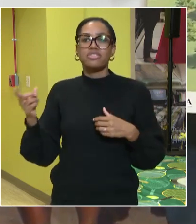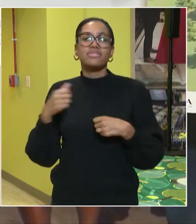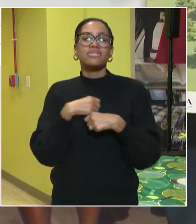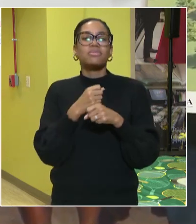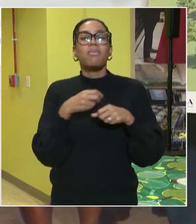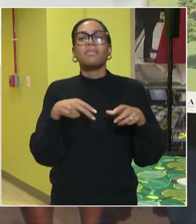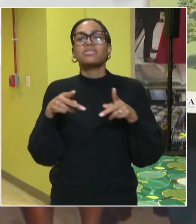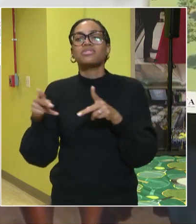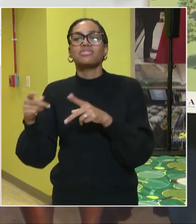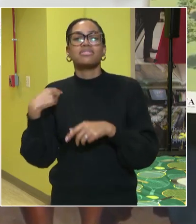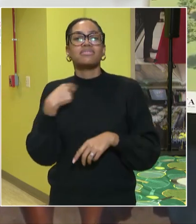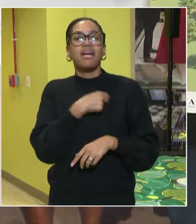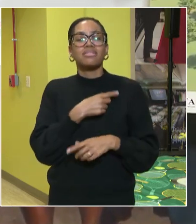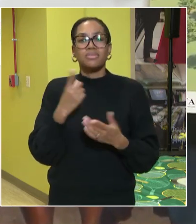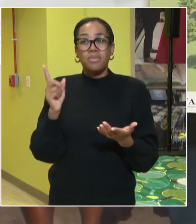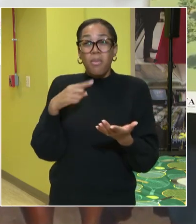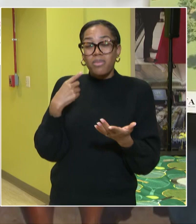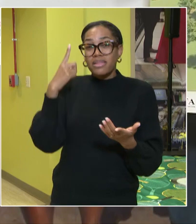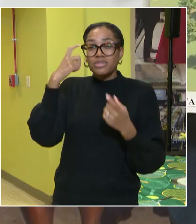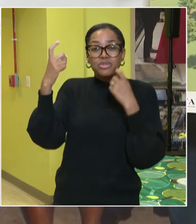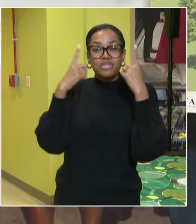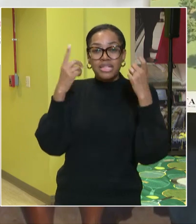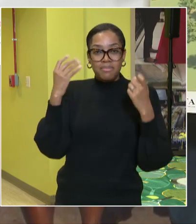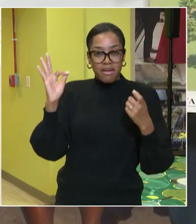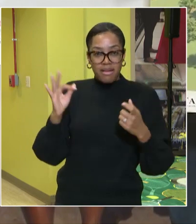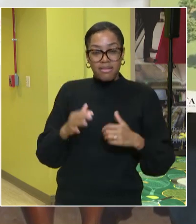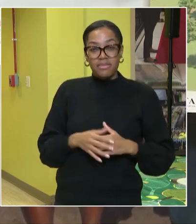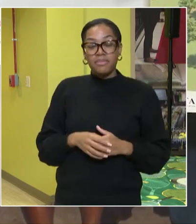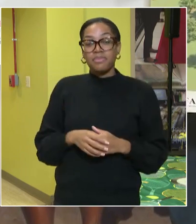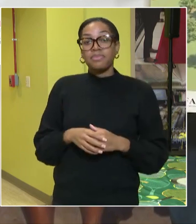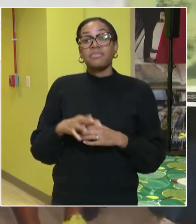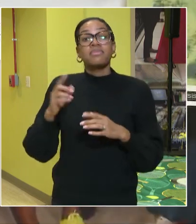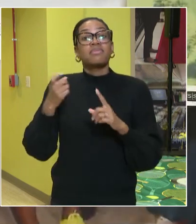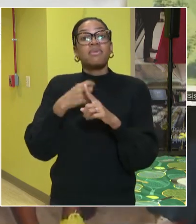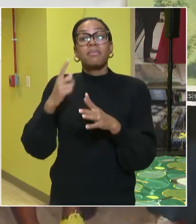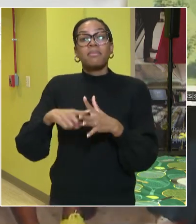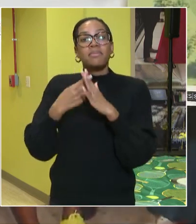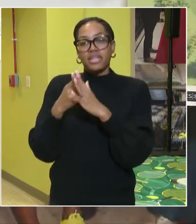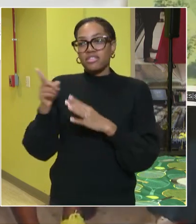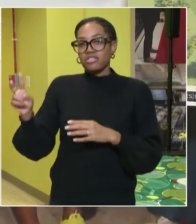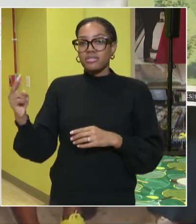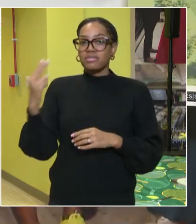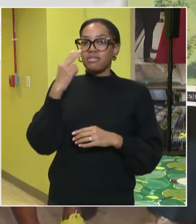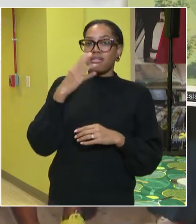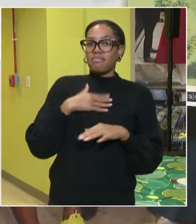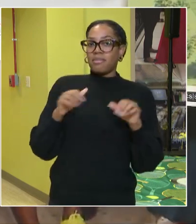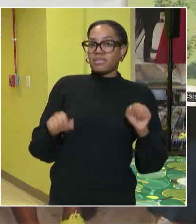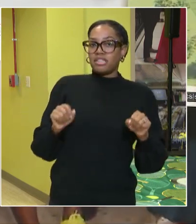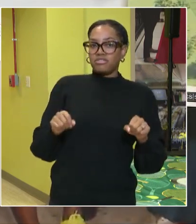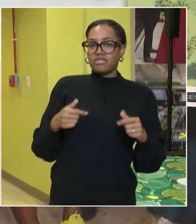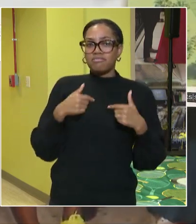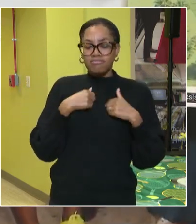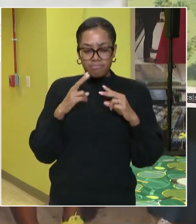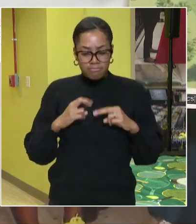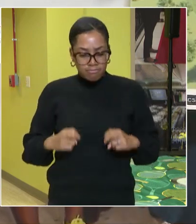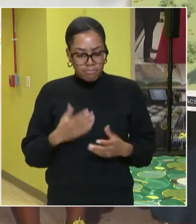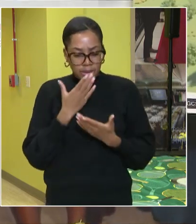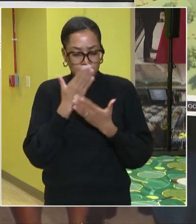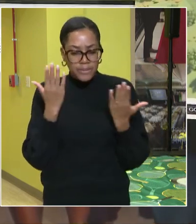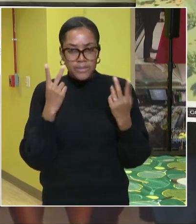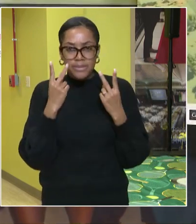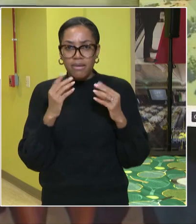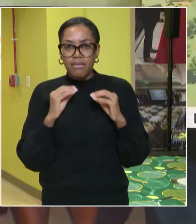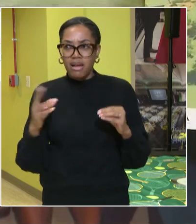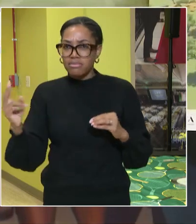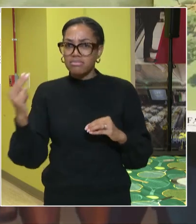only dream of. From the very beginning, this woman saw potential in me, even when I didn't see it in myself.